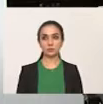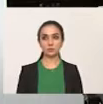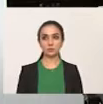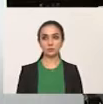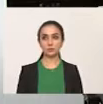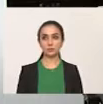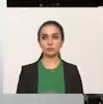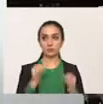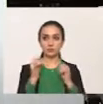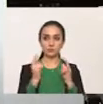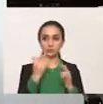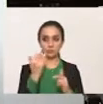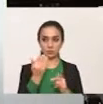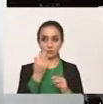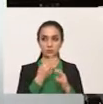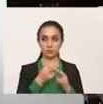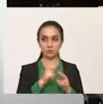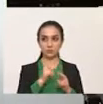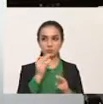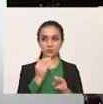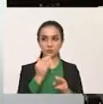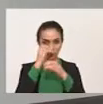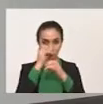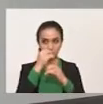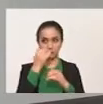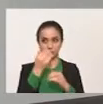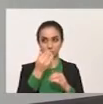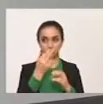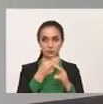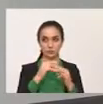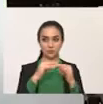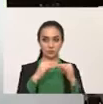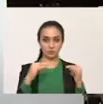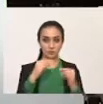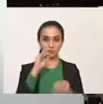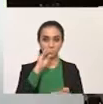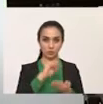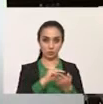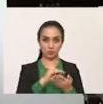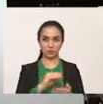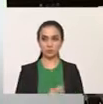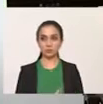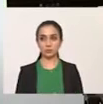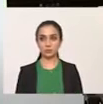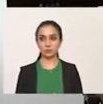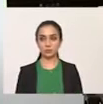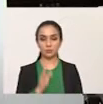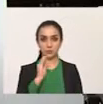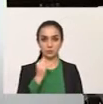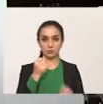Endi tayyorlagan preparatimizni mikroskop buyum stolchasiga joylashtiramiz va